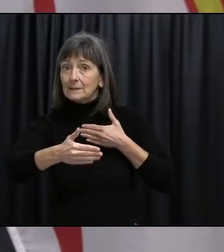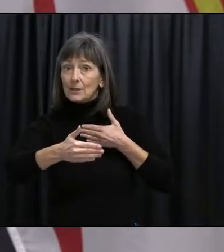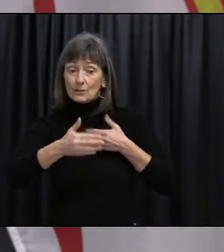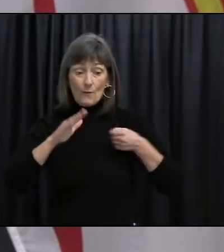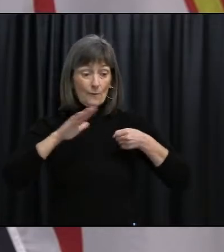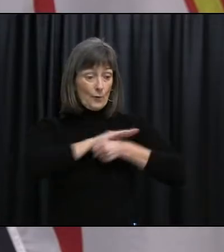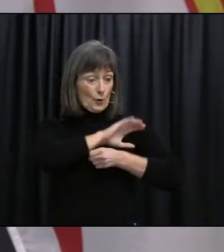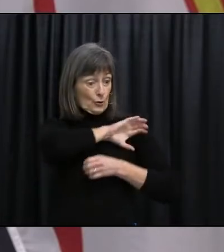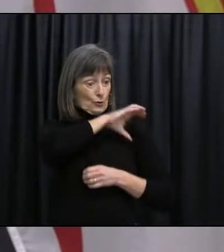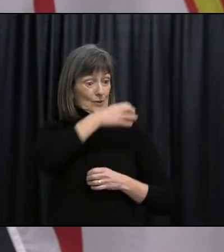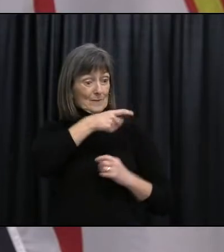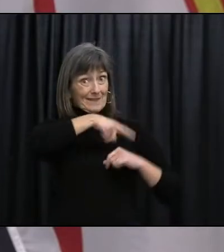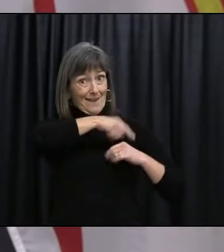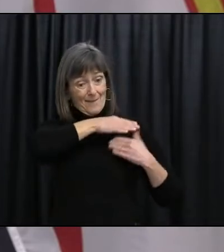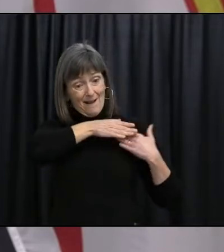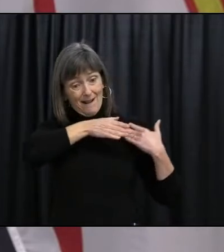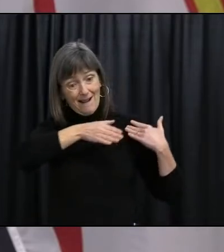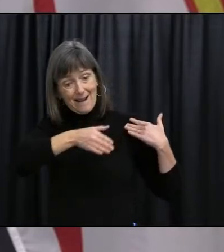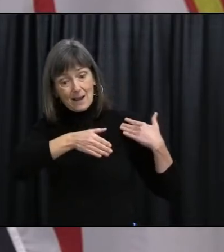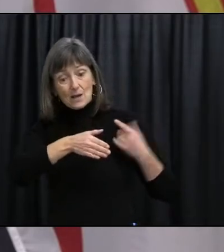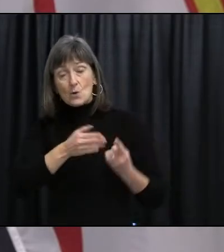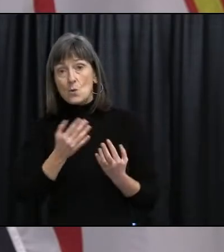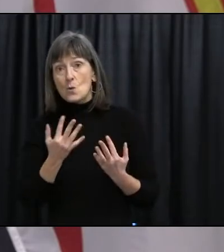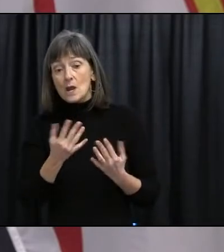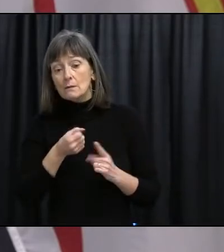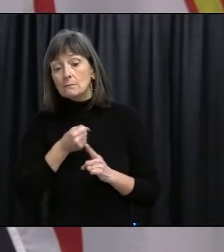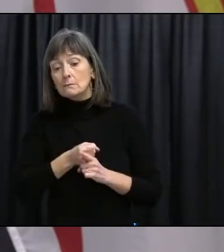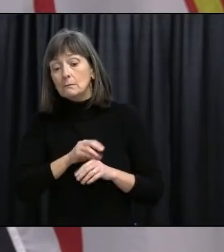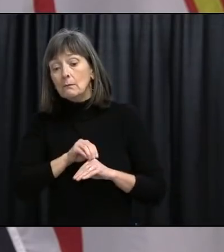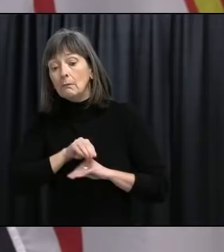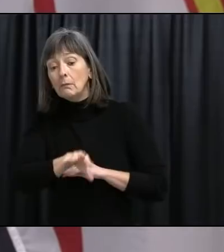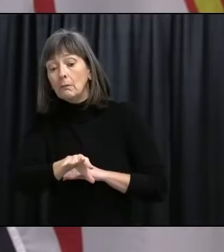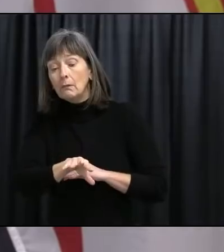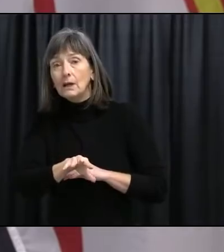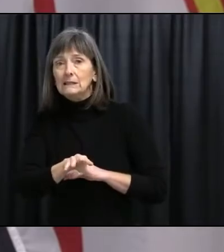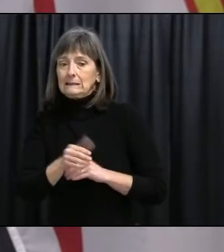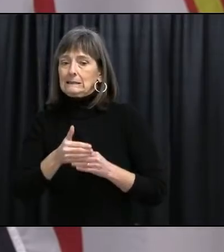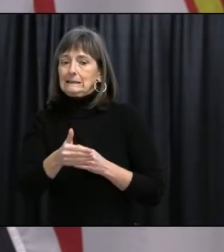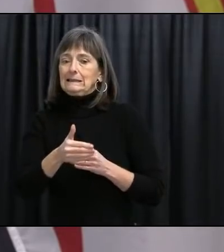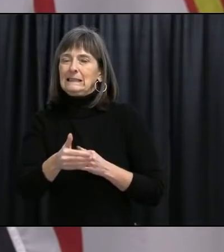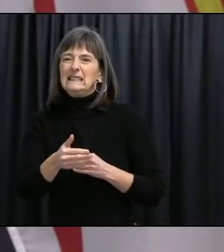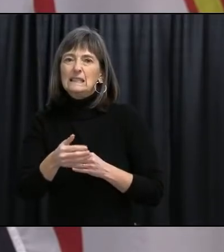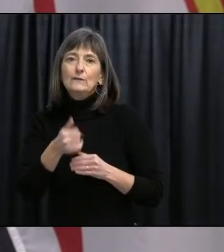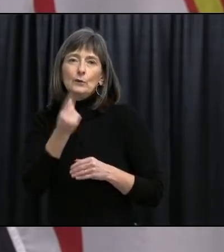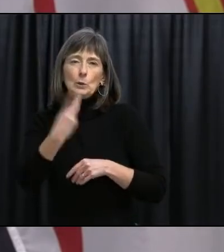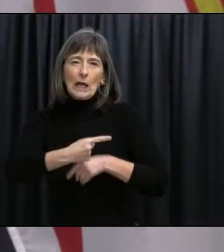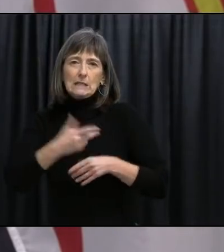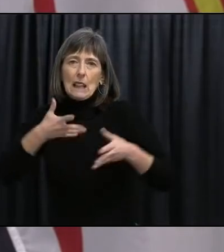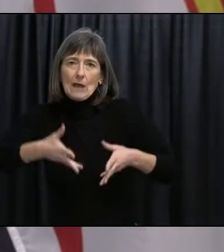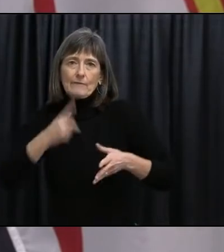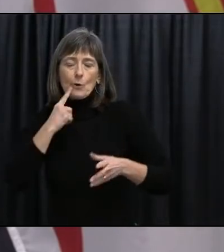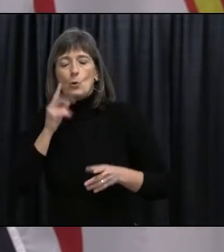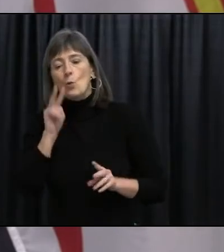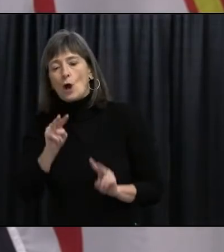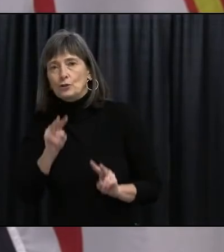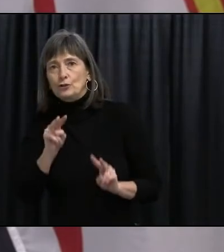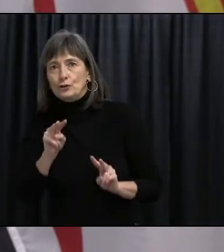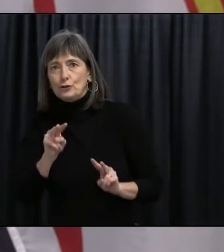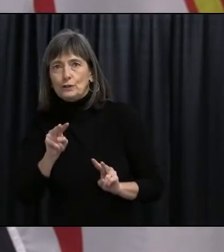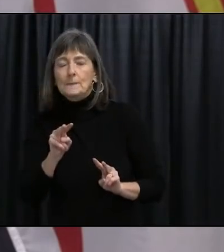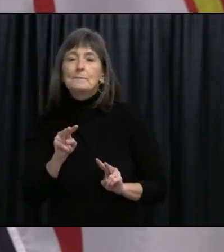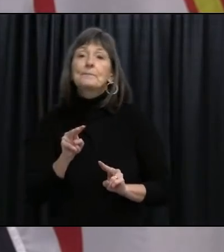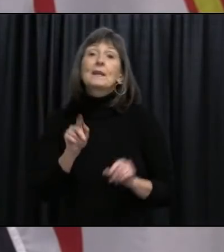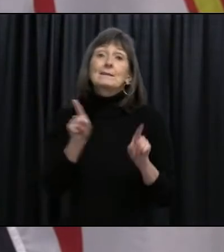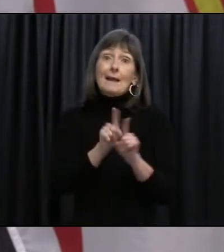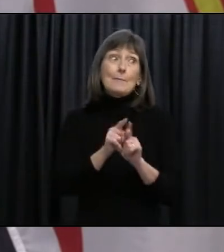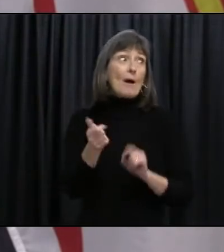holiday season may have had here and across the country in the coming days. So if you have not yet downloaded the COVID